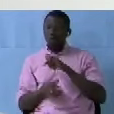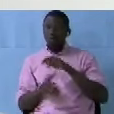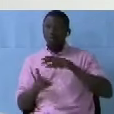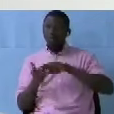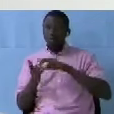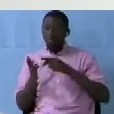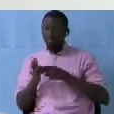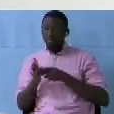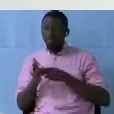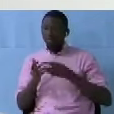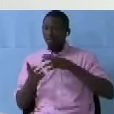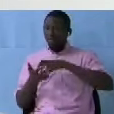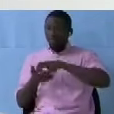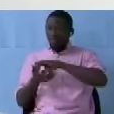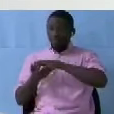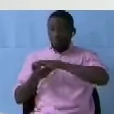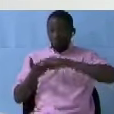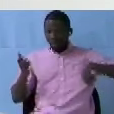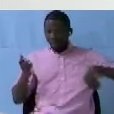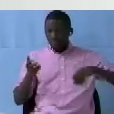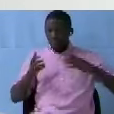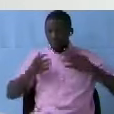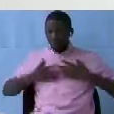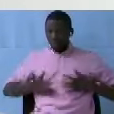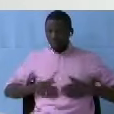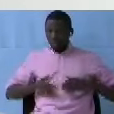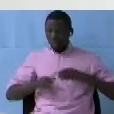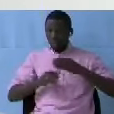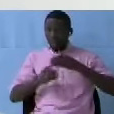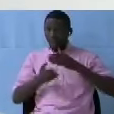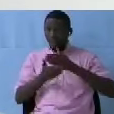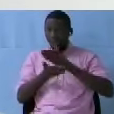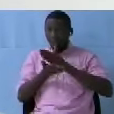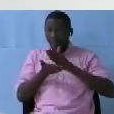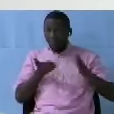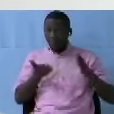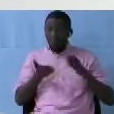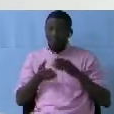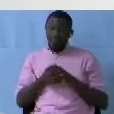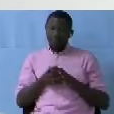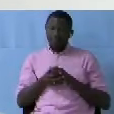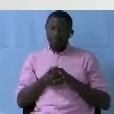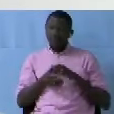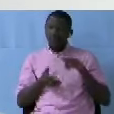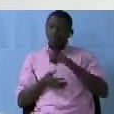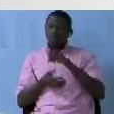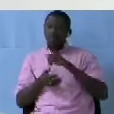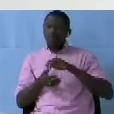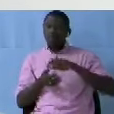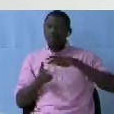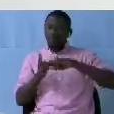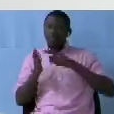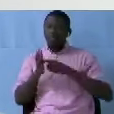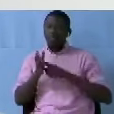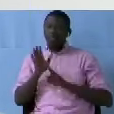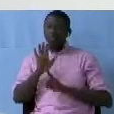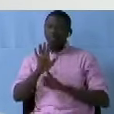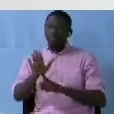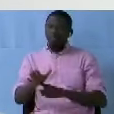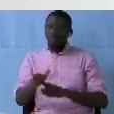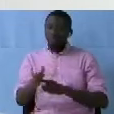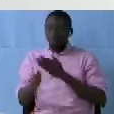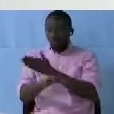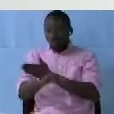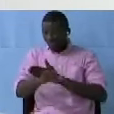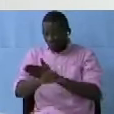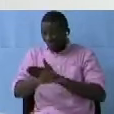a removal of a body part, which means it's permanent, like for example